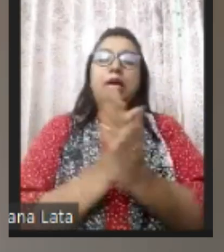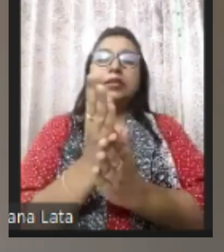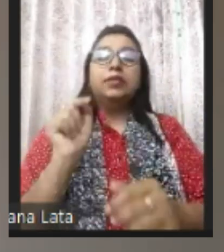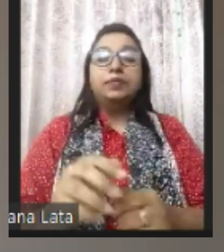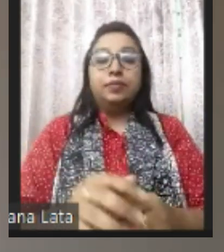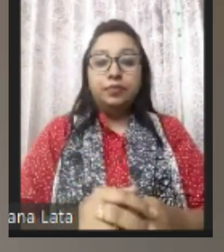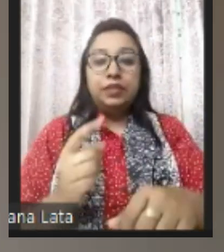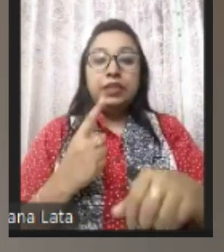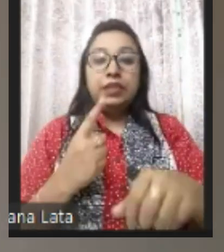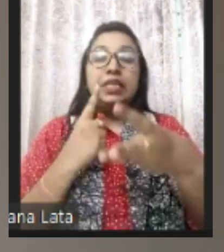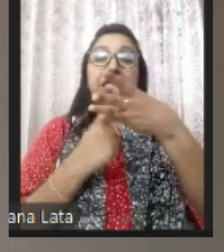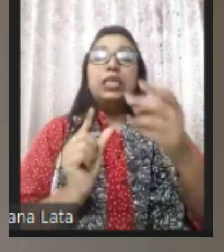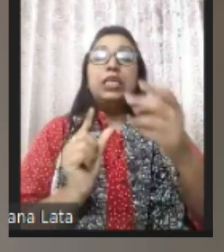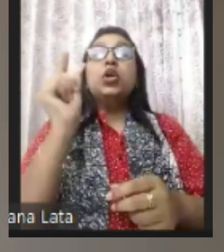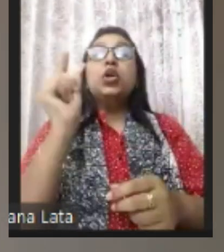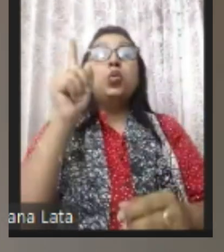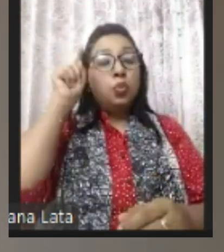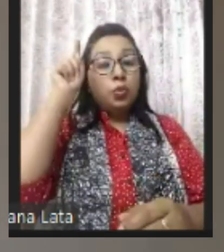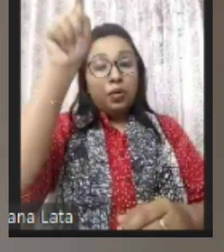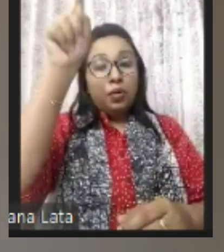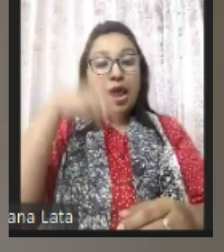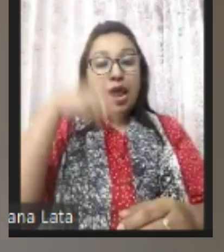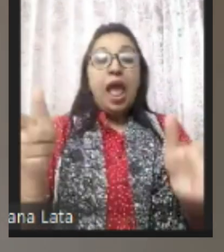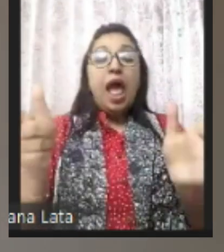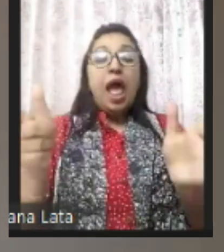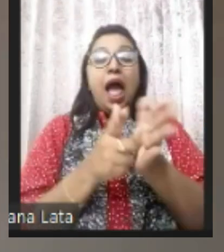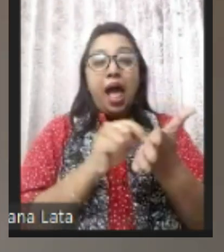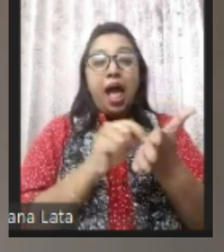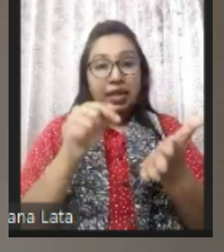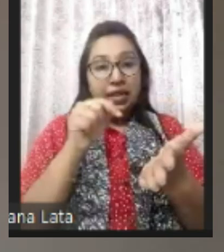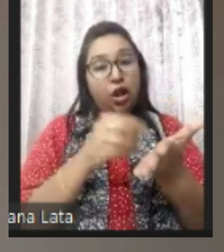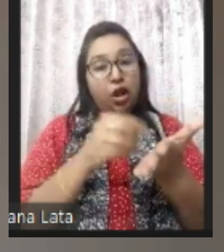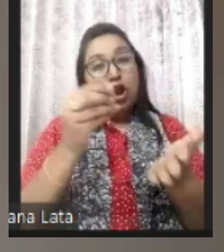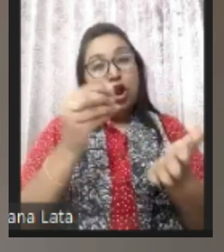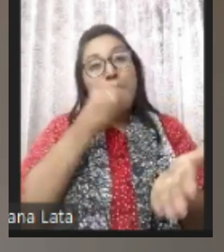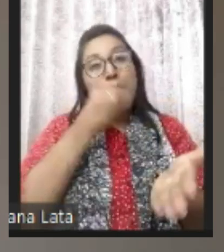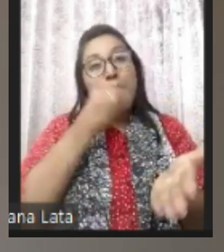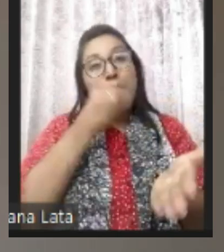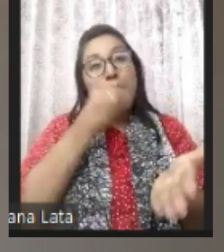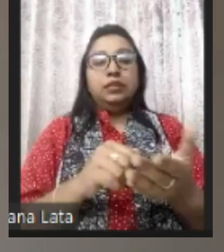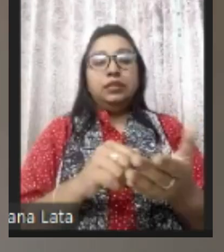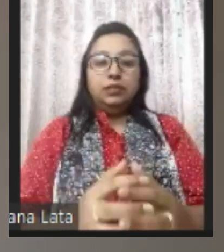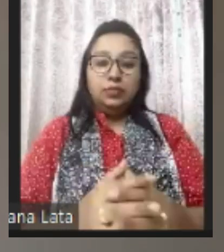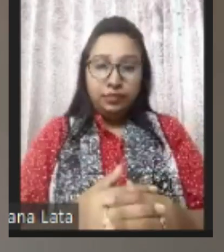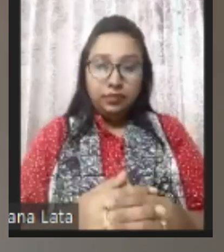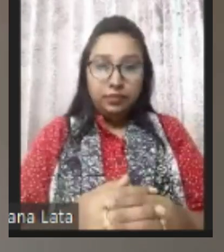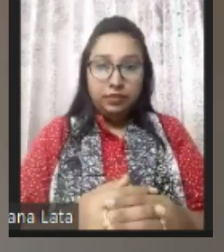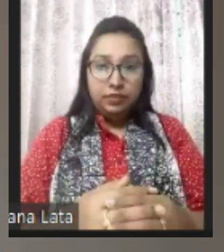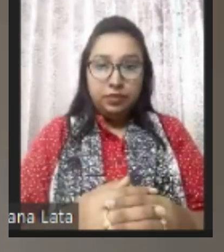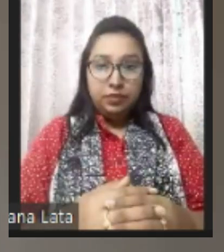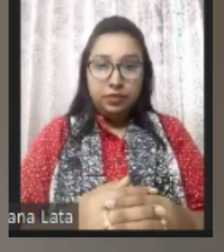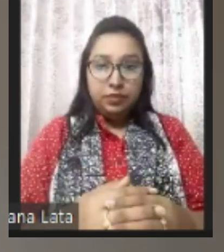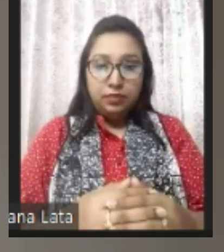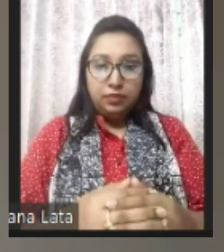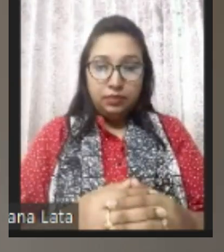Accessibility Directive. And I mention this because with the European Accessibility Act, for example,